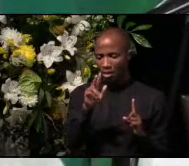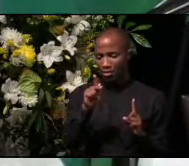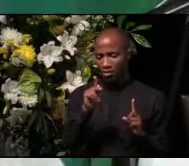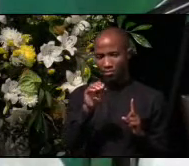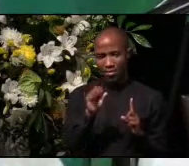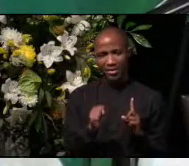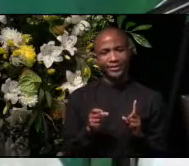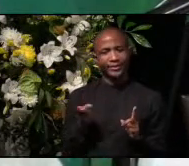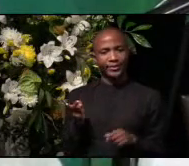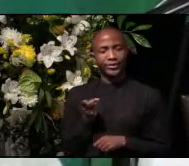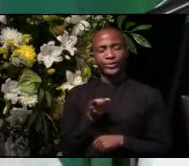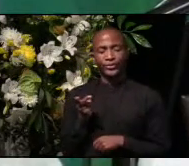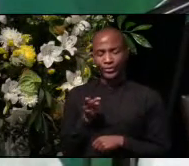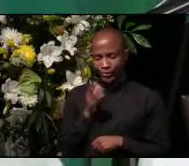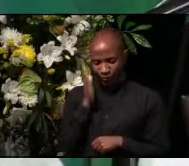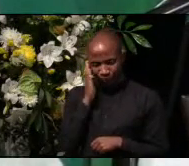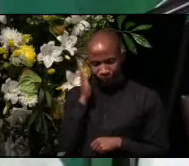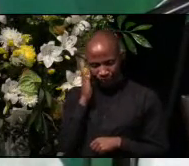to